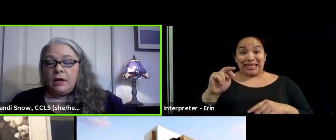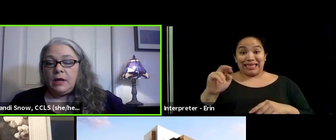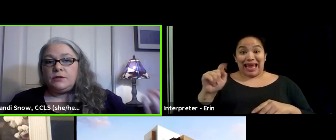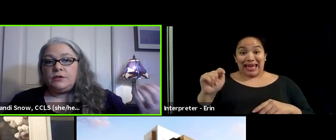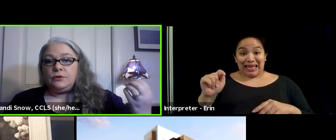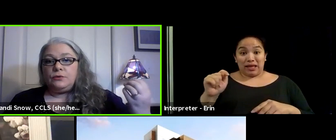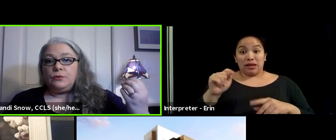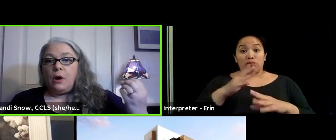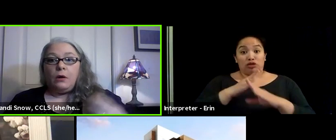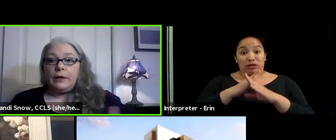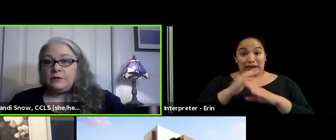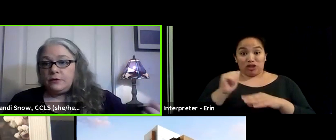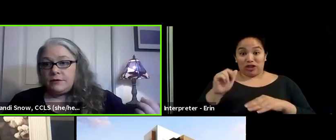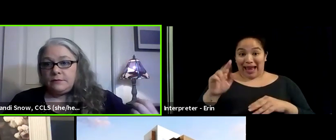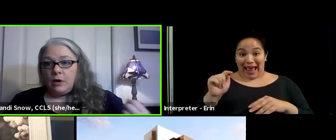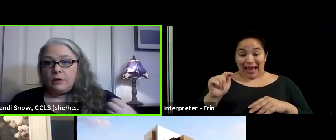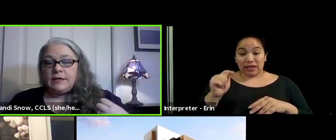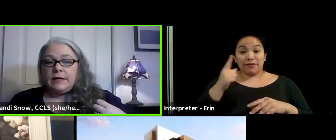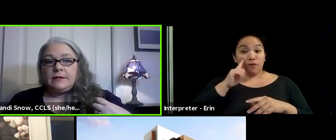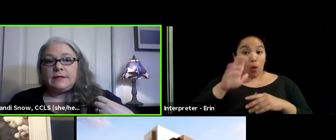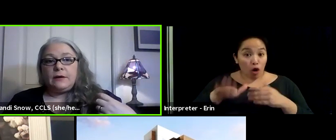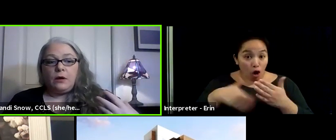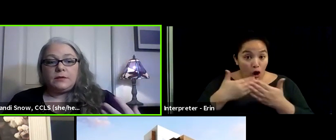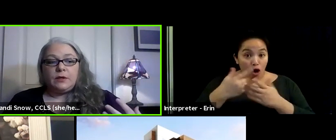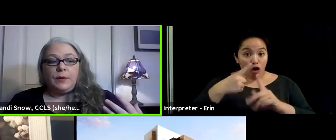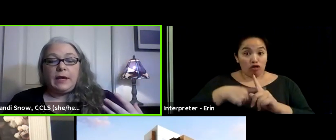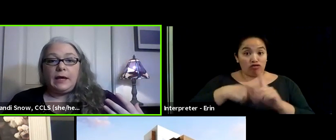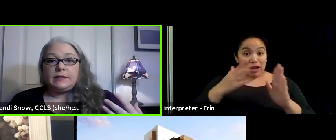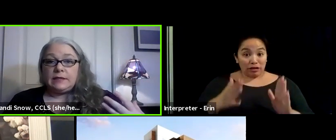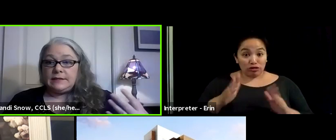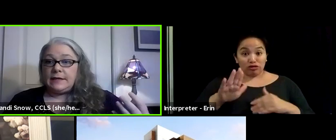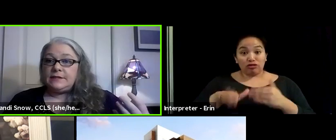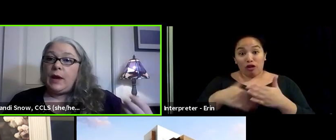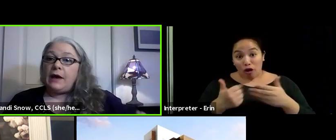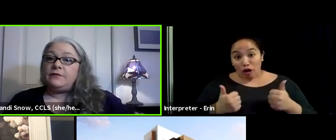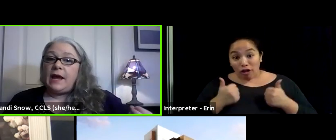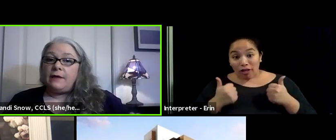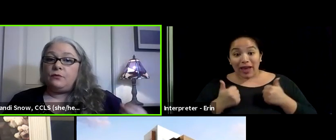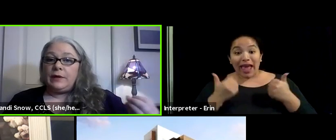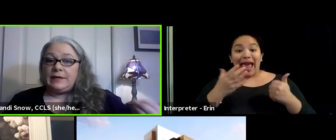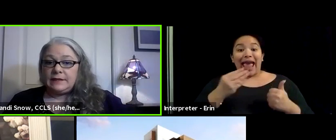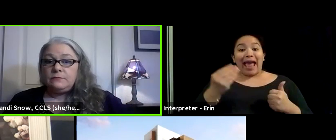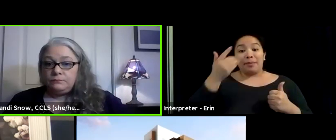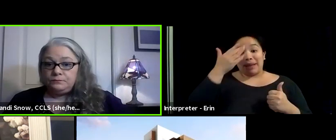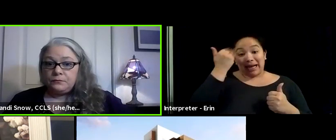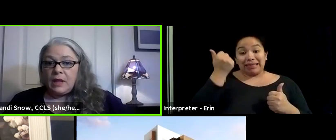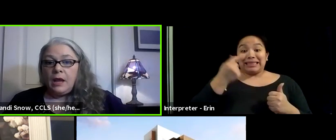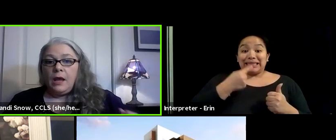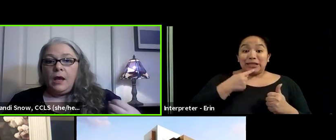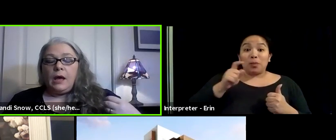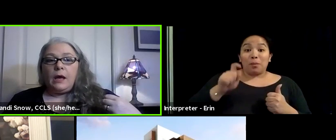Act to all renters, all tenants, and also because it says you have to have a reason,